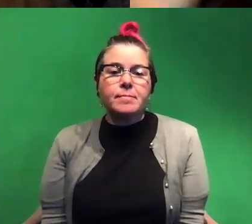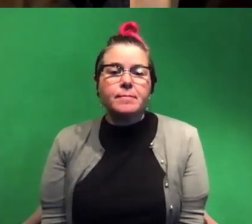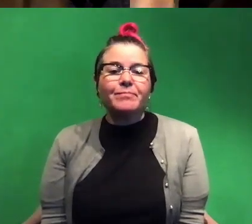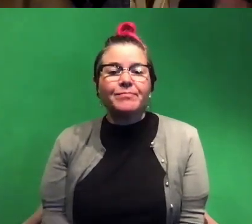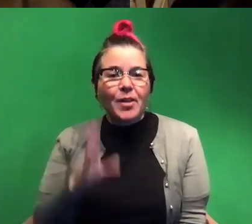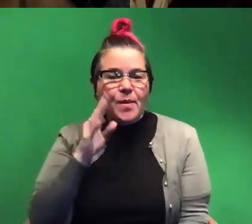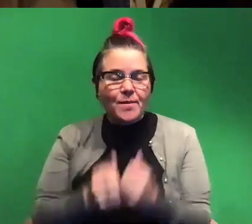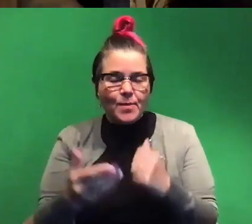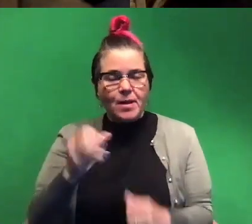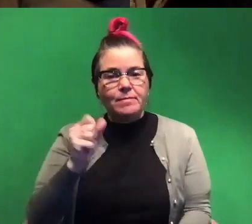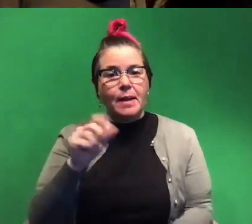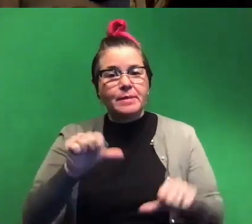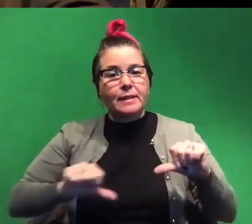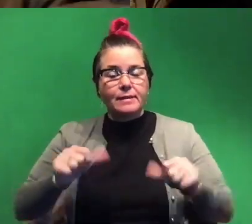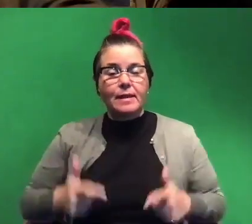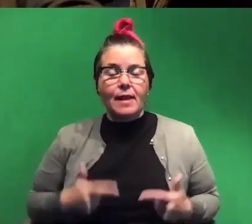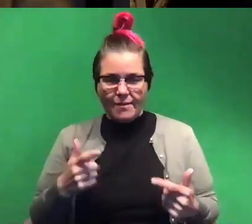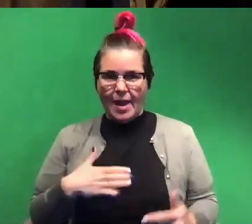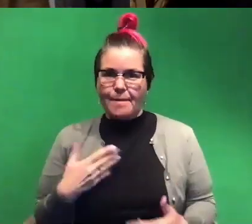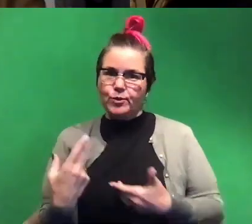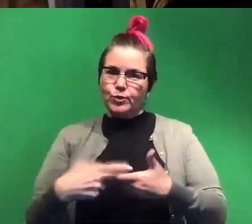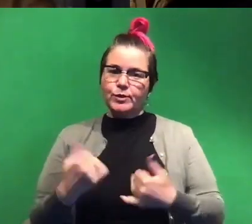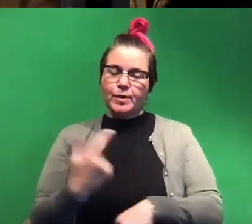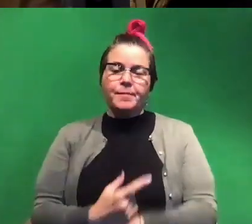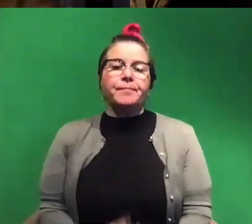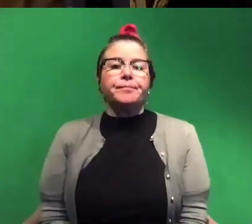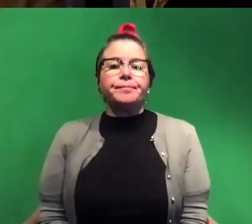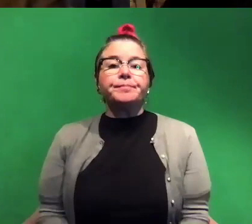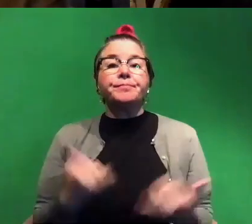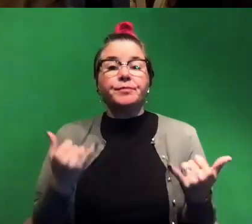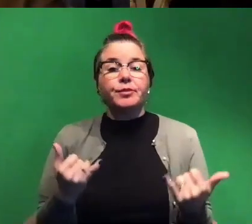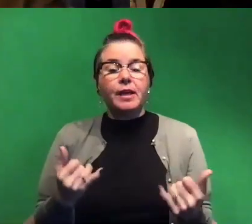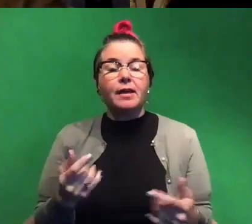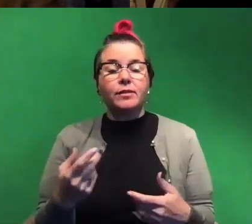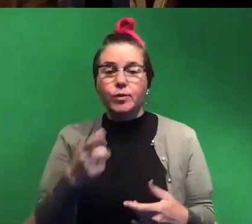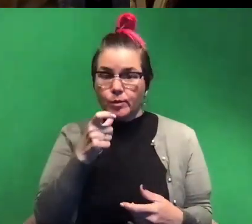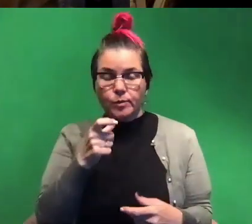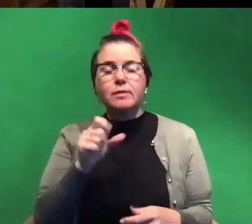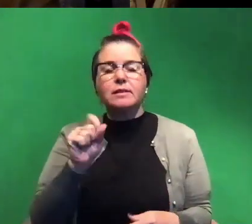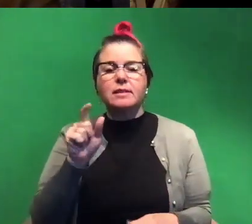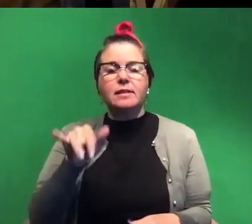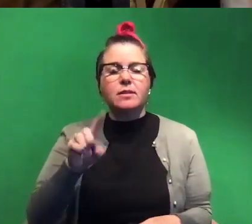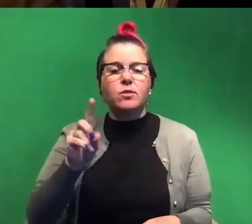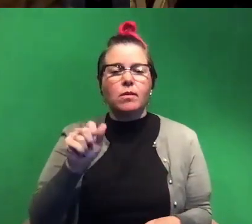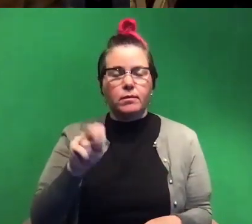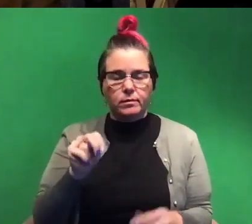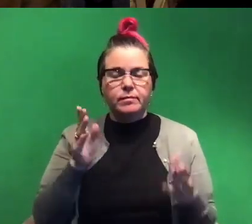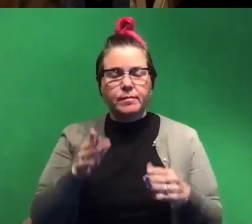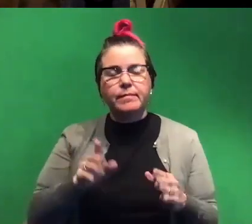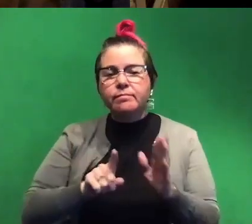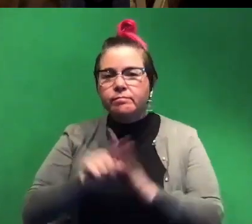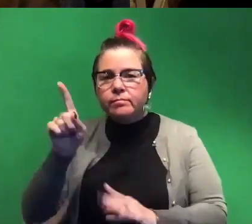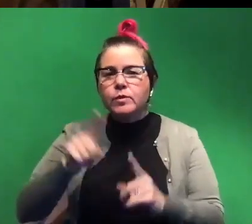everybody. Welcome to Skype a Scientist Live. We're so happy to have you here with us. Today, we're joined by Sydney Dolan. We're going to be talking about missions to the moon